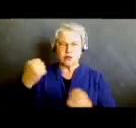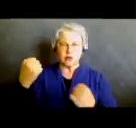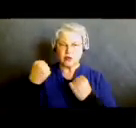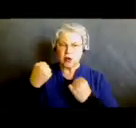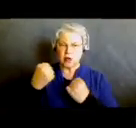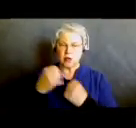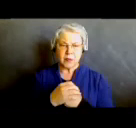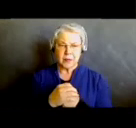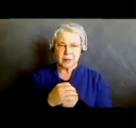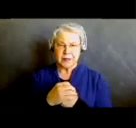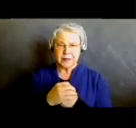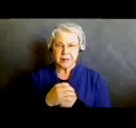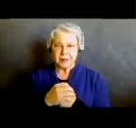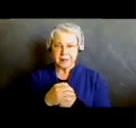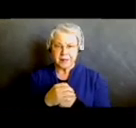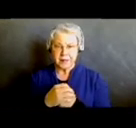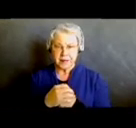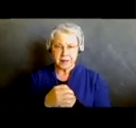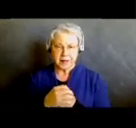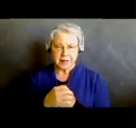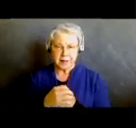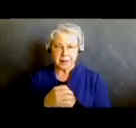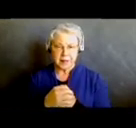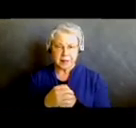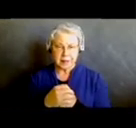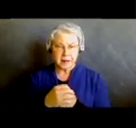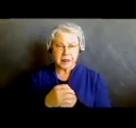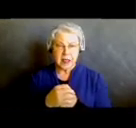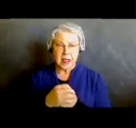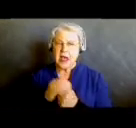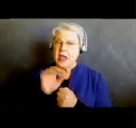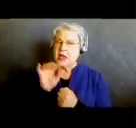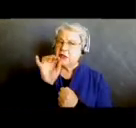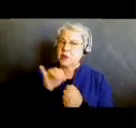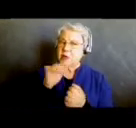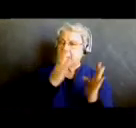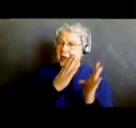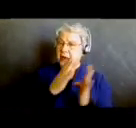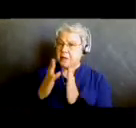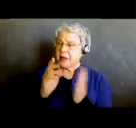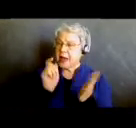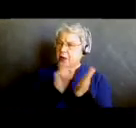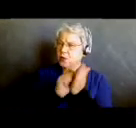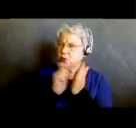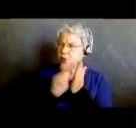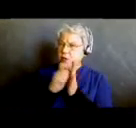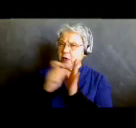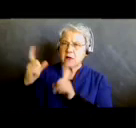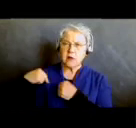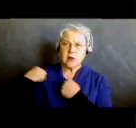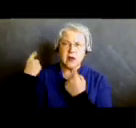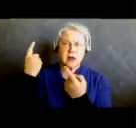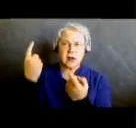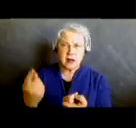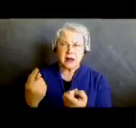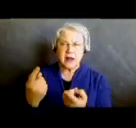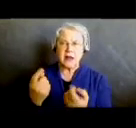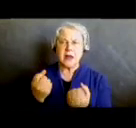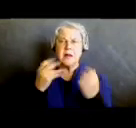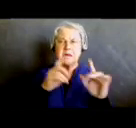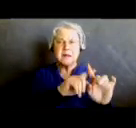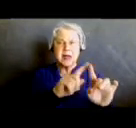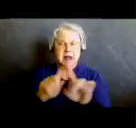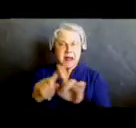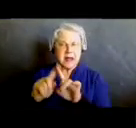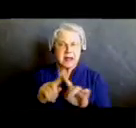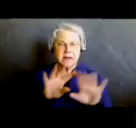So this plan has been written about quite a lot. It's known to a number of both organizers and